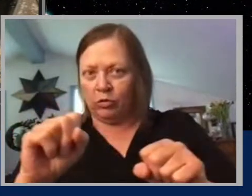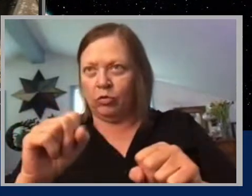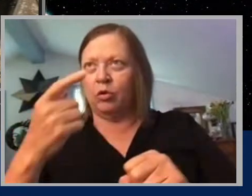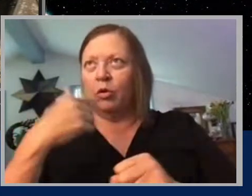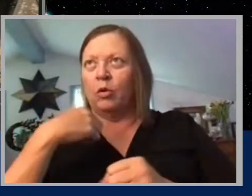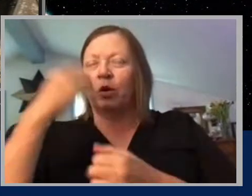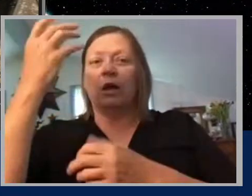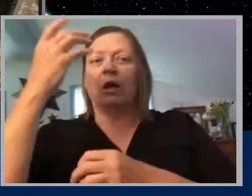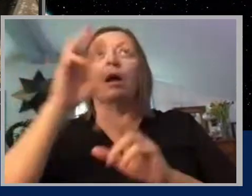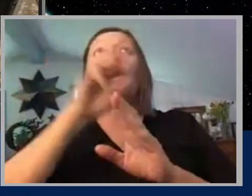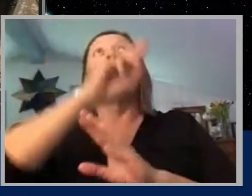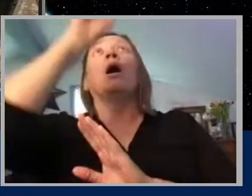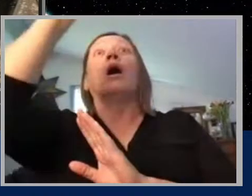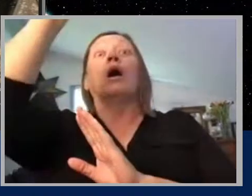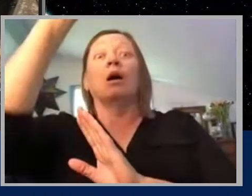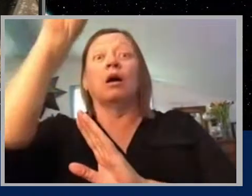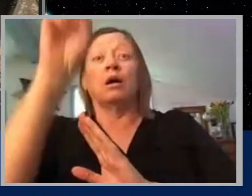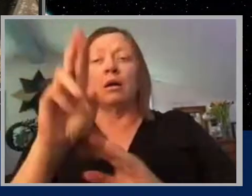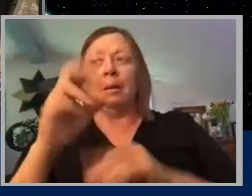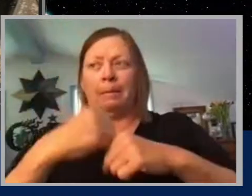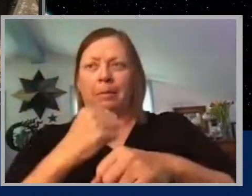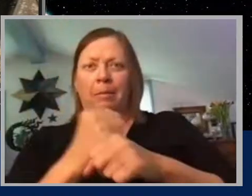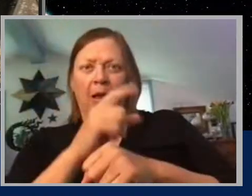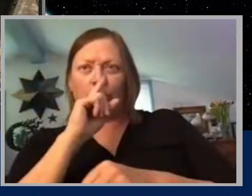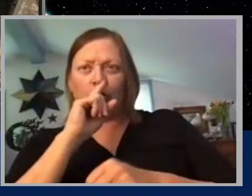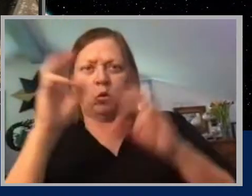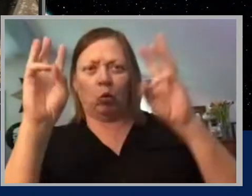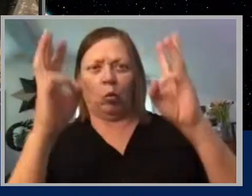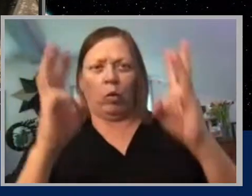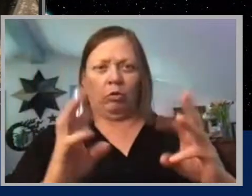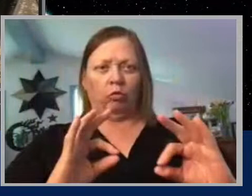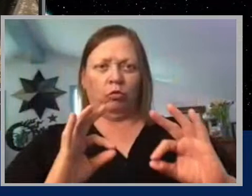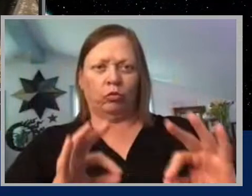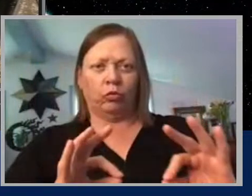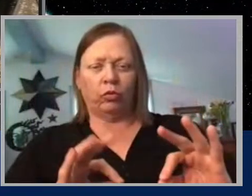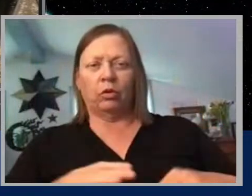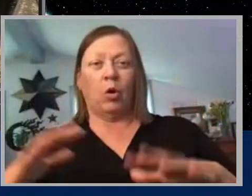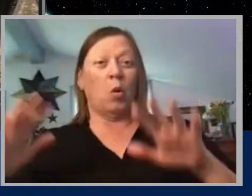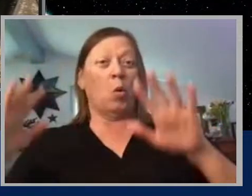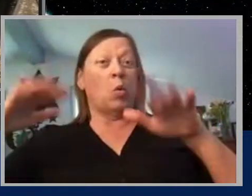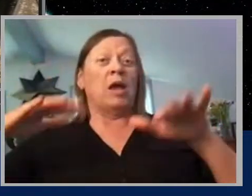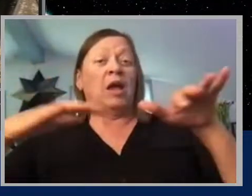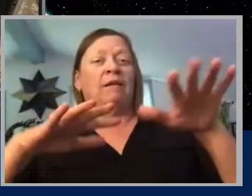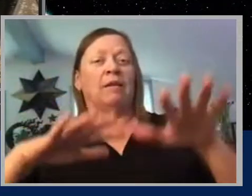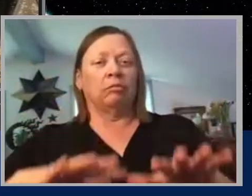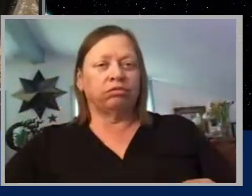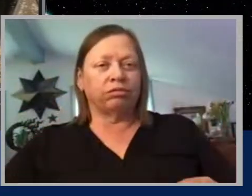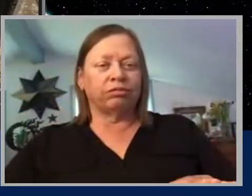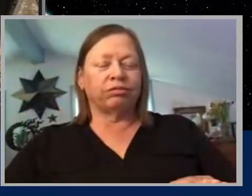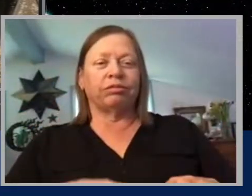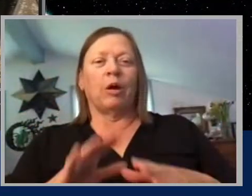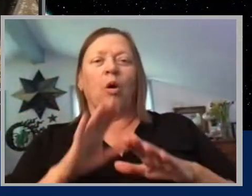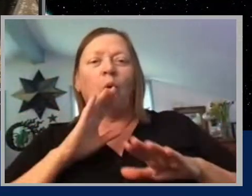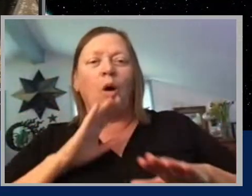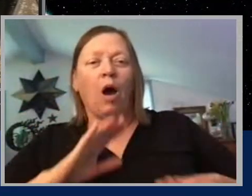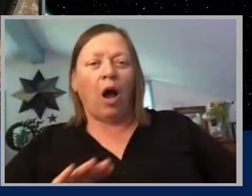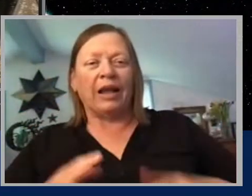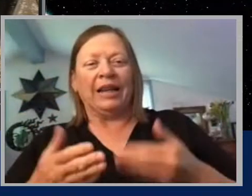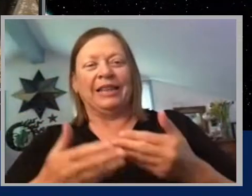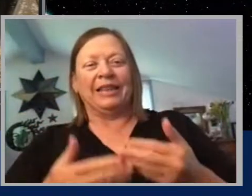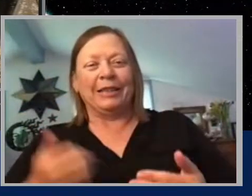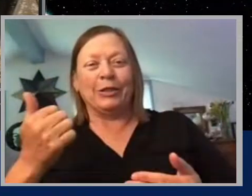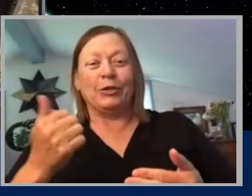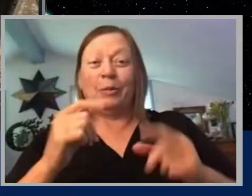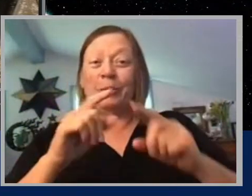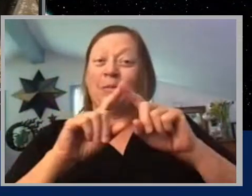very calm environment. But anything different from what you've been in for the last 6 months, will kind of change up your gyros